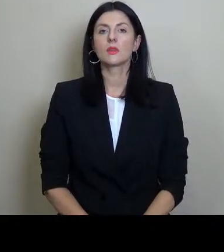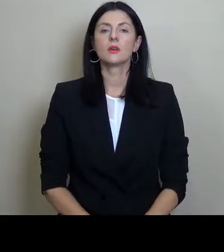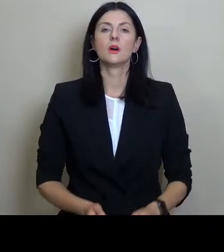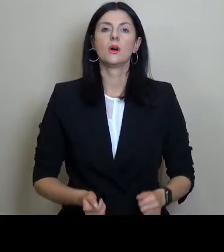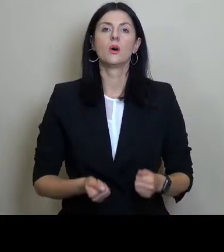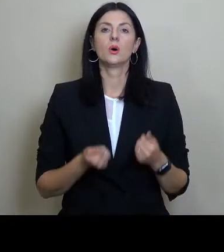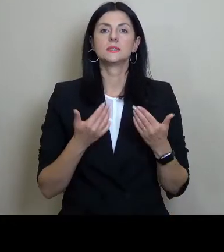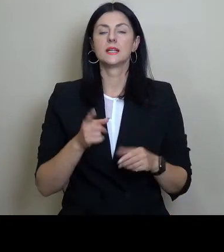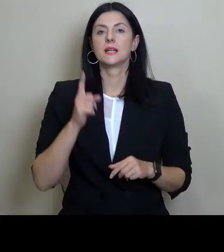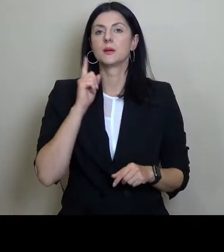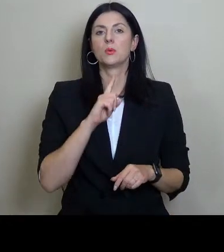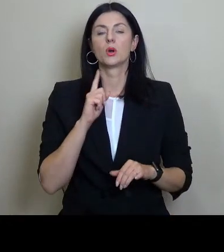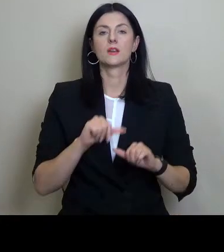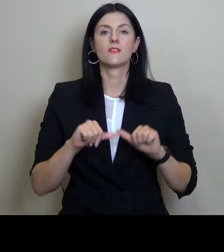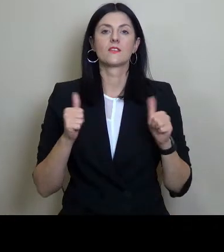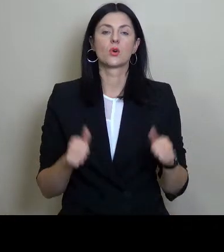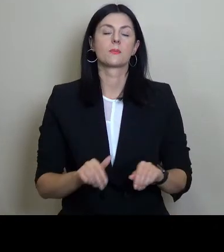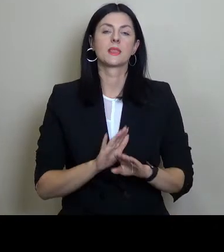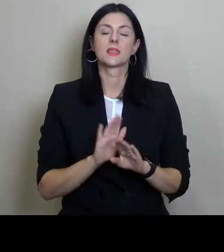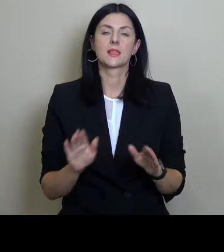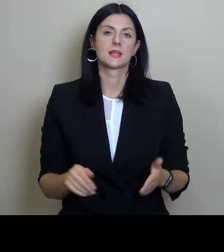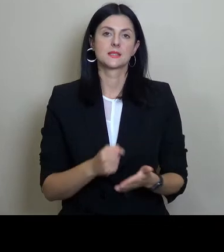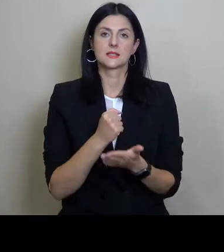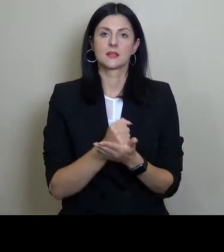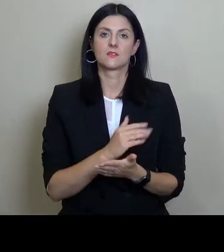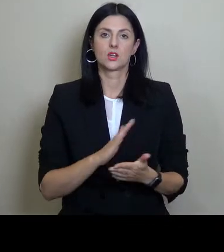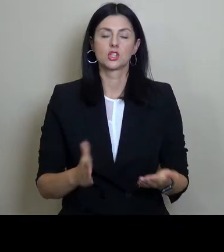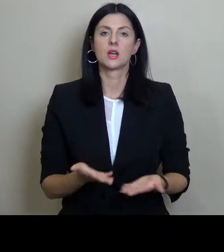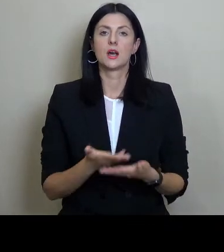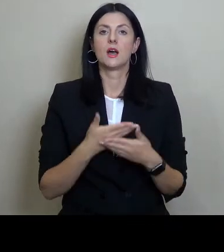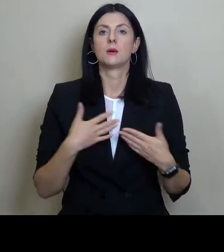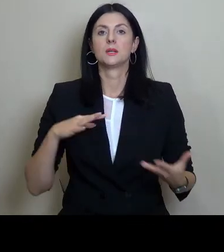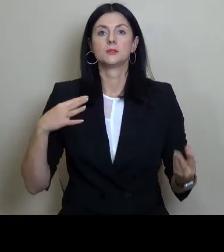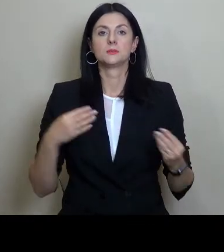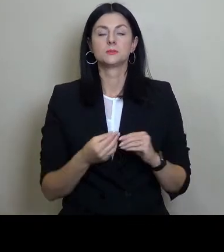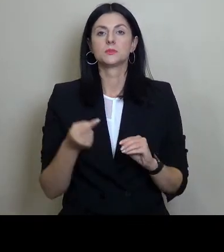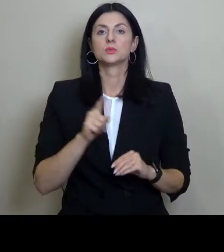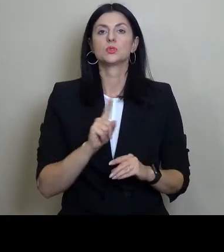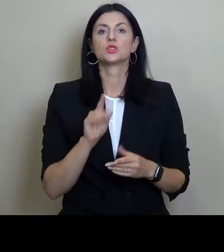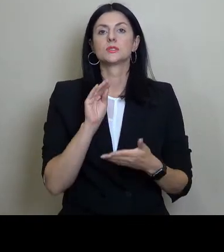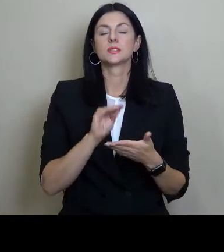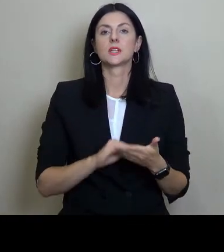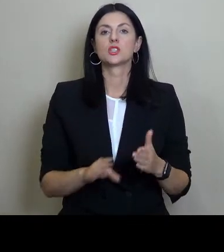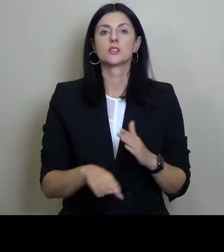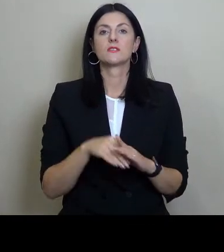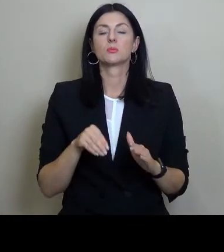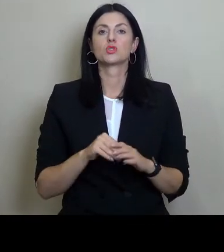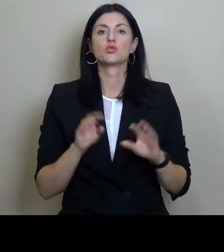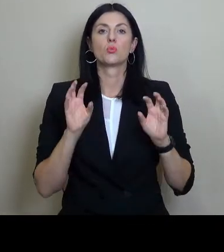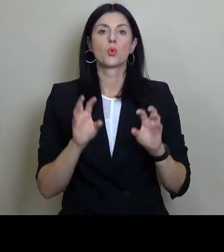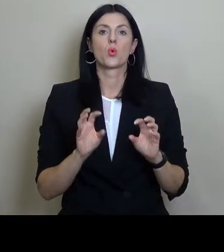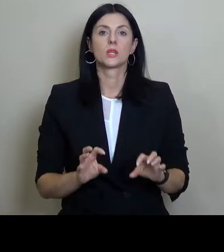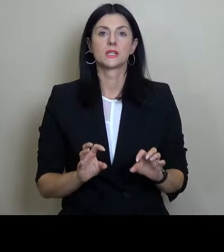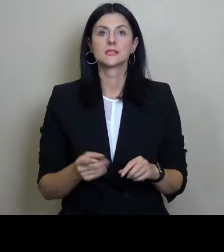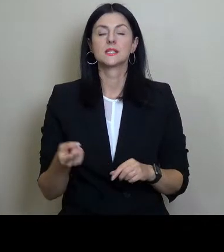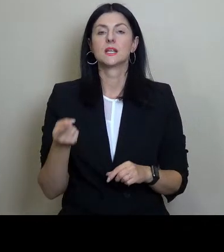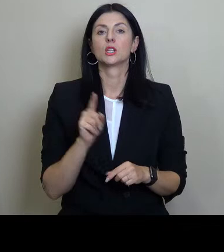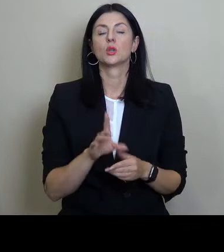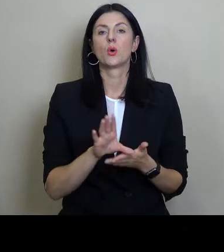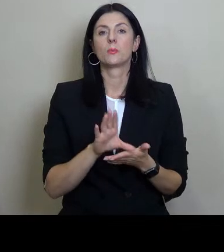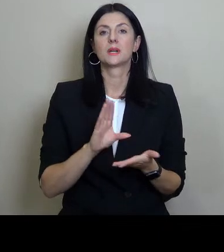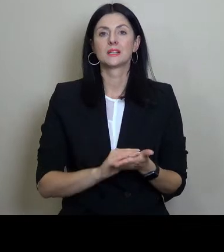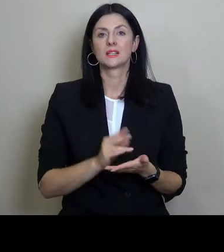right? Well, it has not been approved yet. We just developed it based on